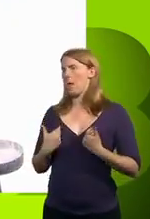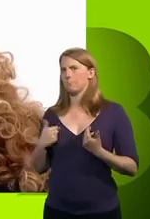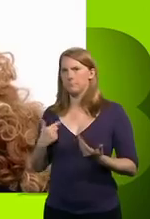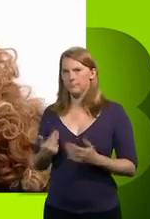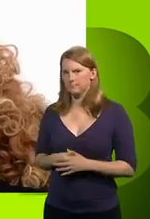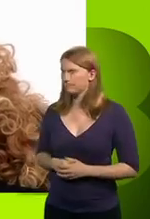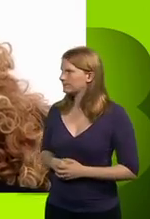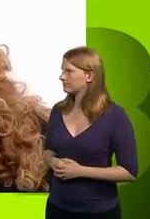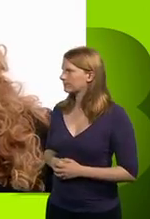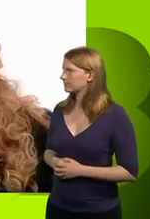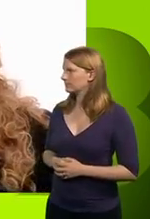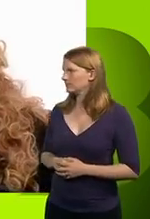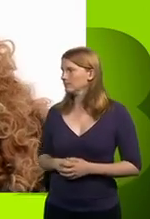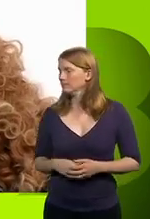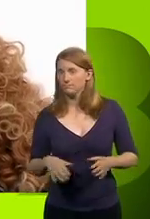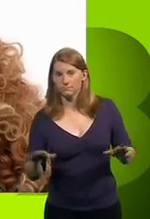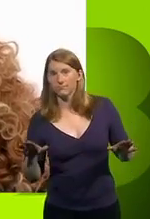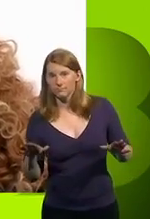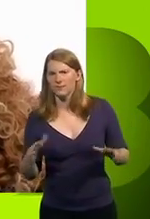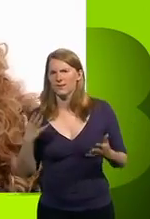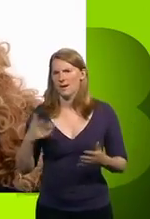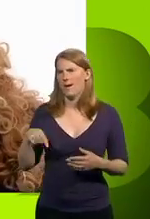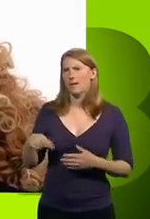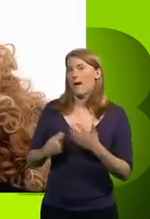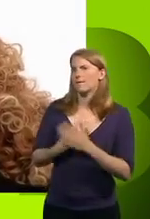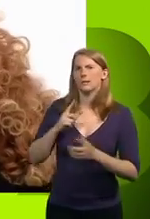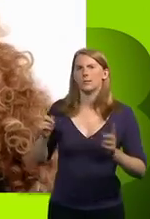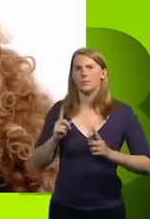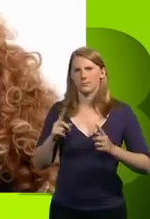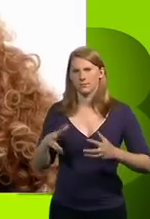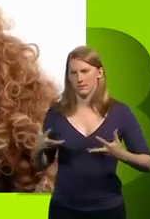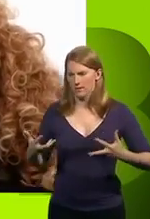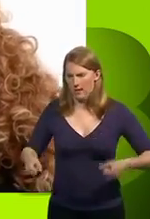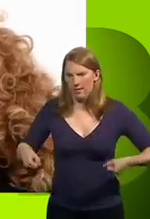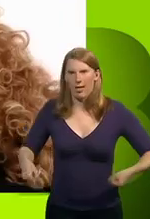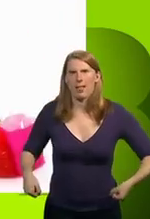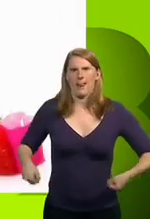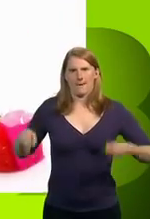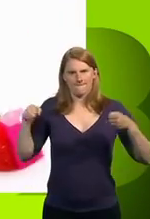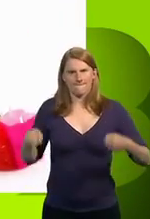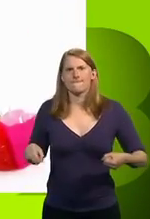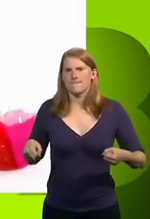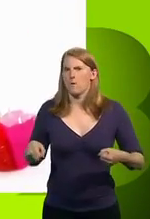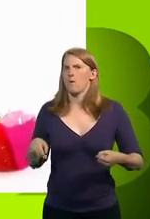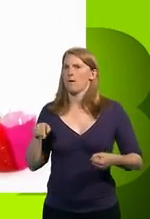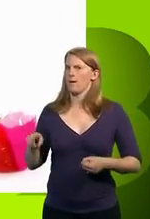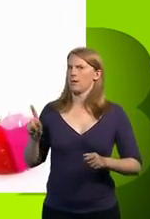And now we have the weightlifting event, which should be a real highlight at this year's Shopping Olympics.